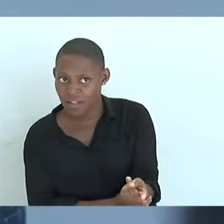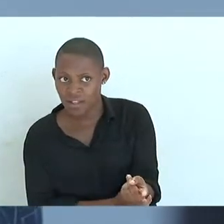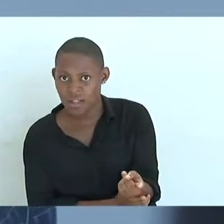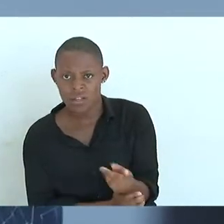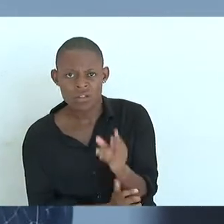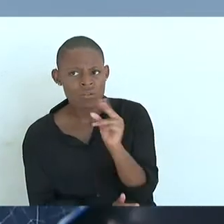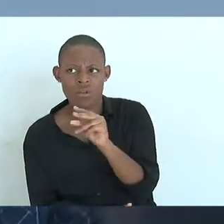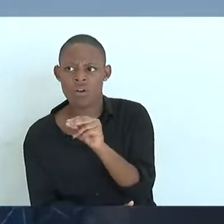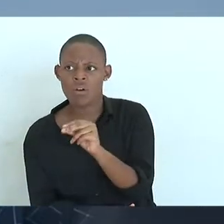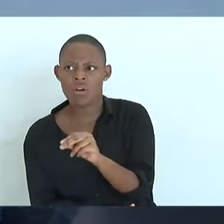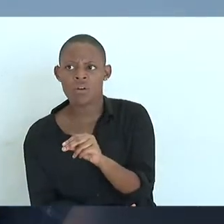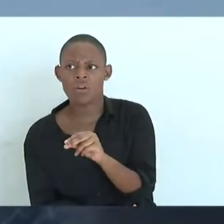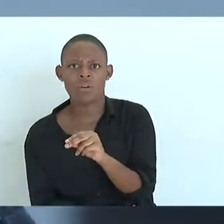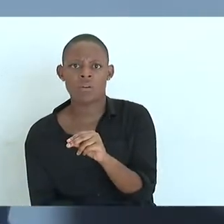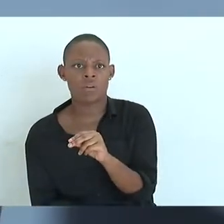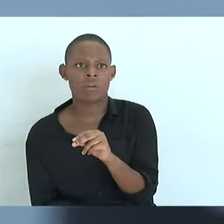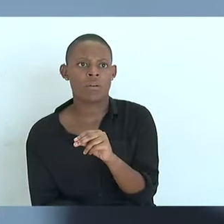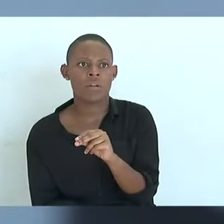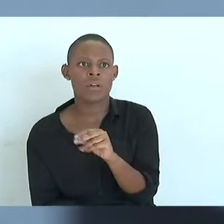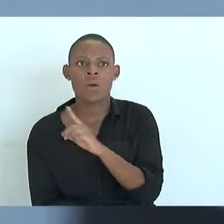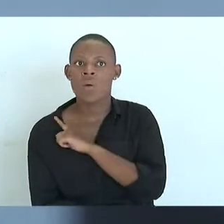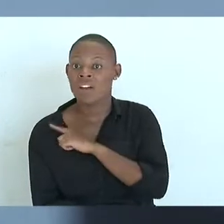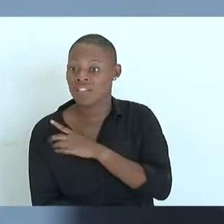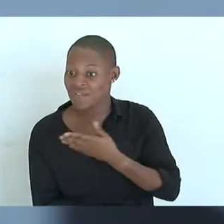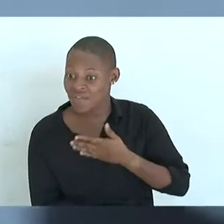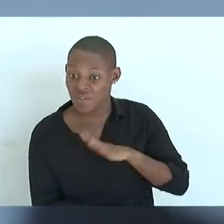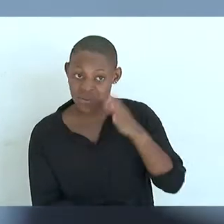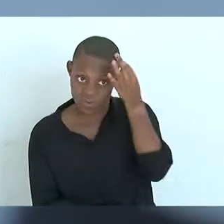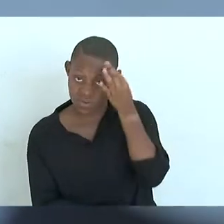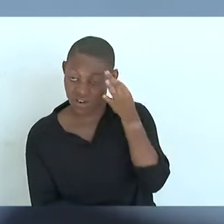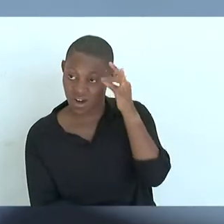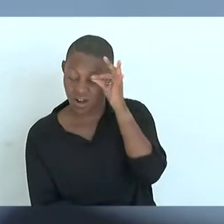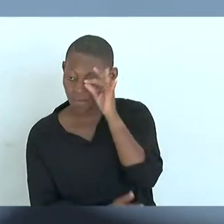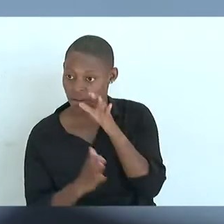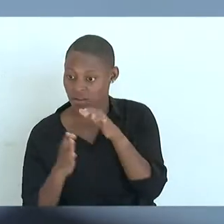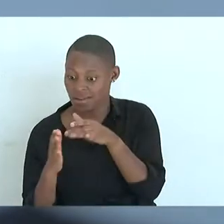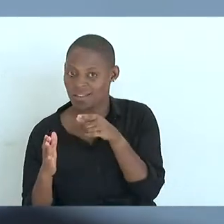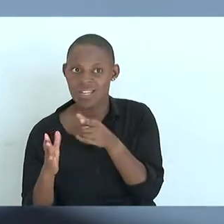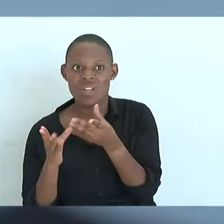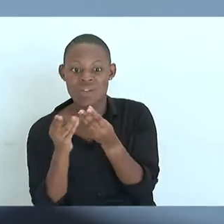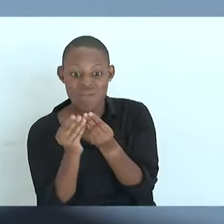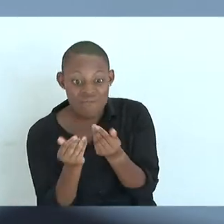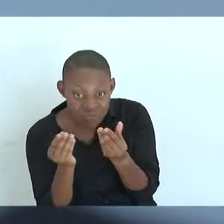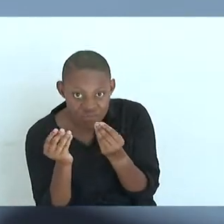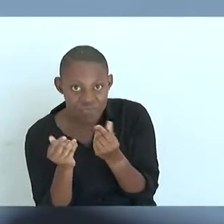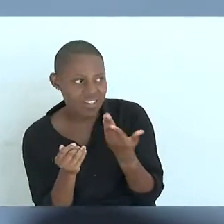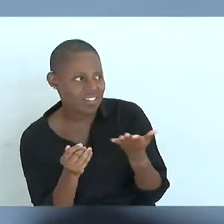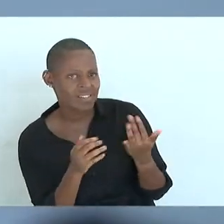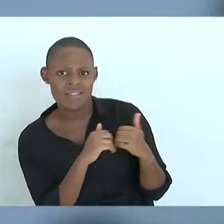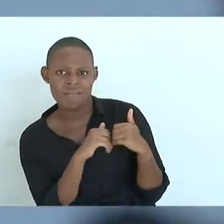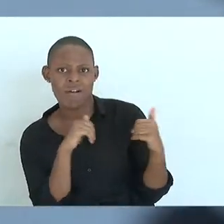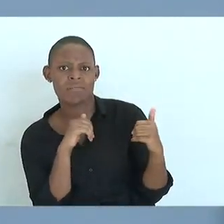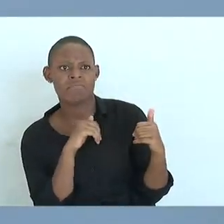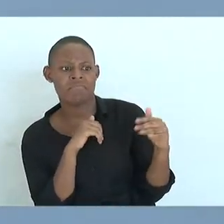go there. We want this government to redress the wrongs of the past. Thank you.